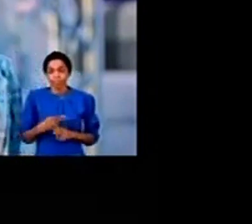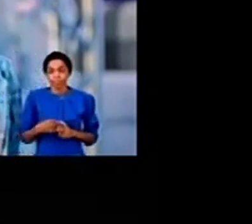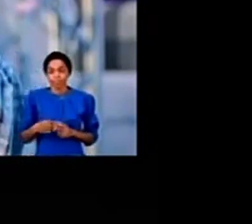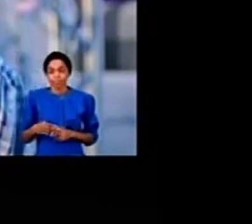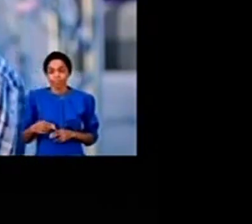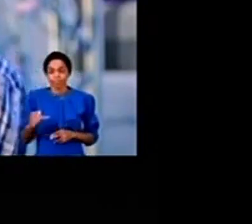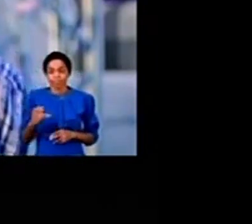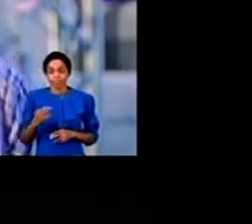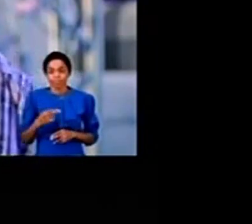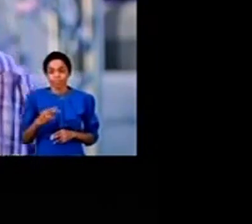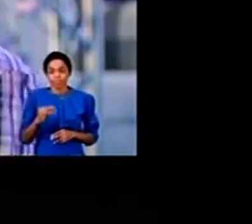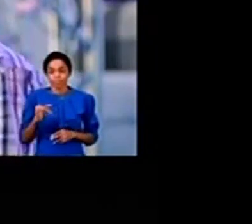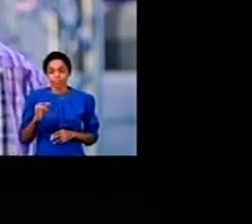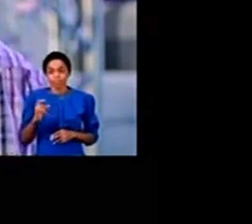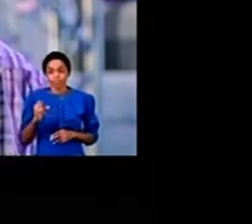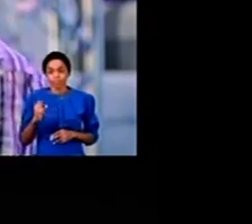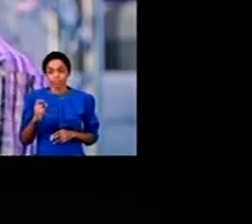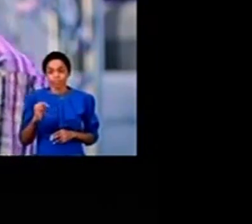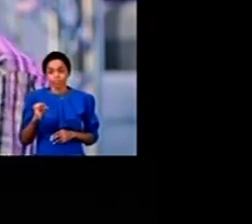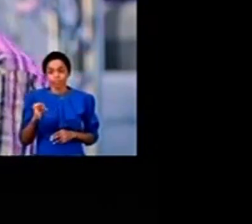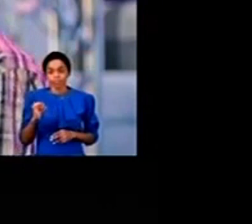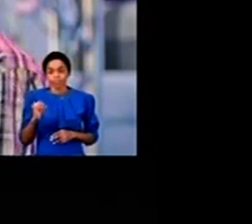in Adama, but not in Boro.